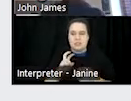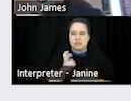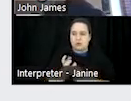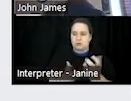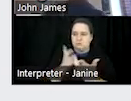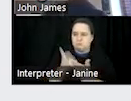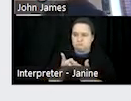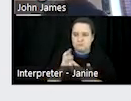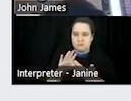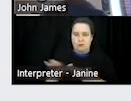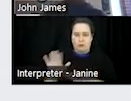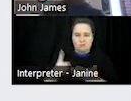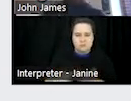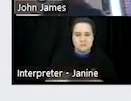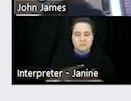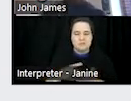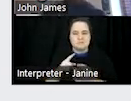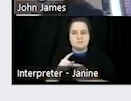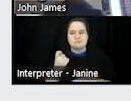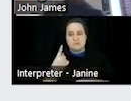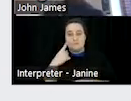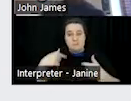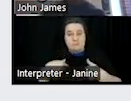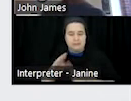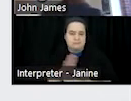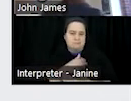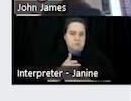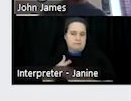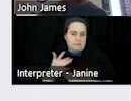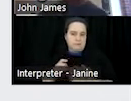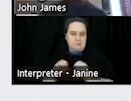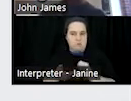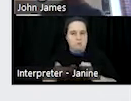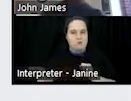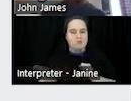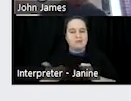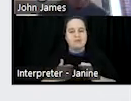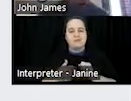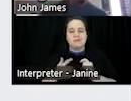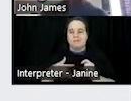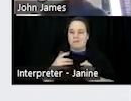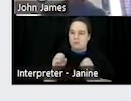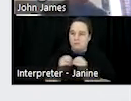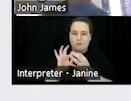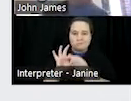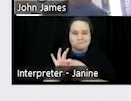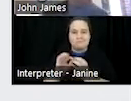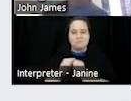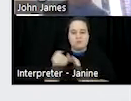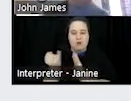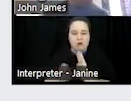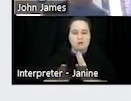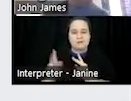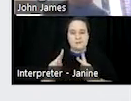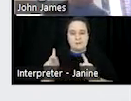me feel welcome and getting into like the music programs and getting connected with the art and connected with